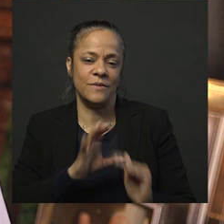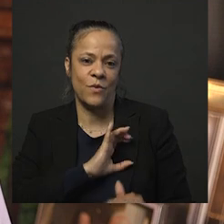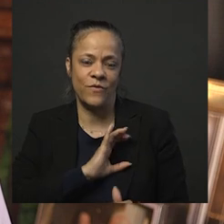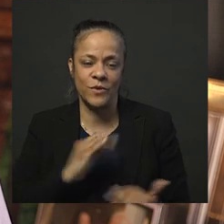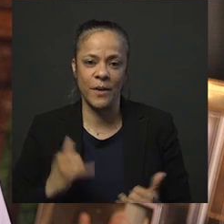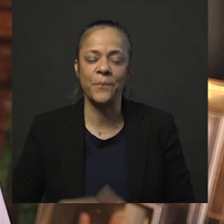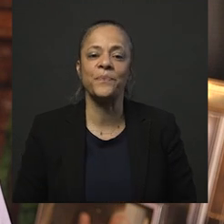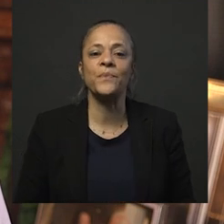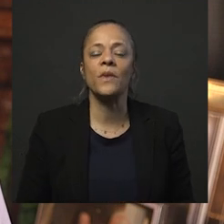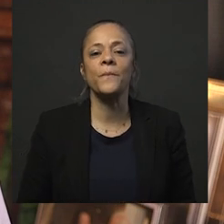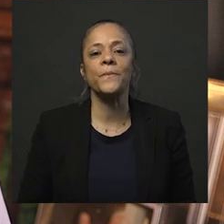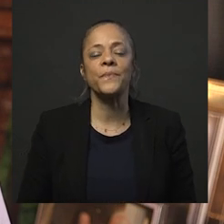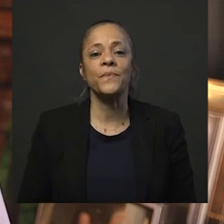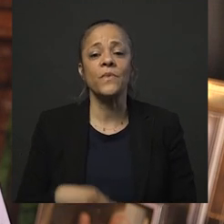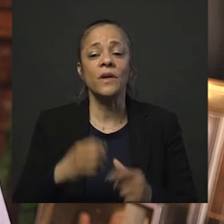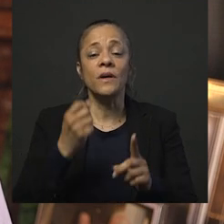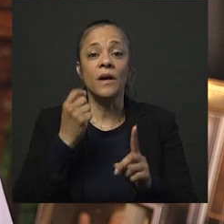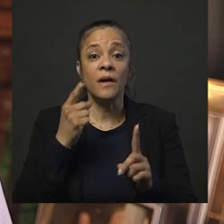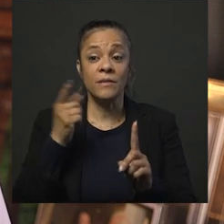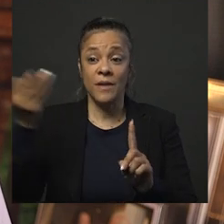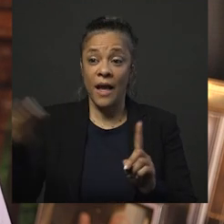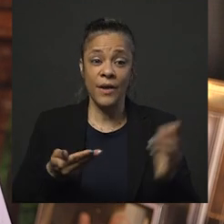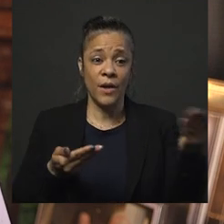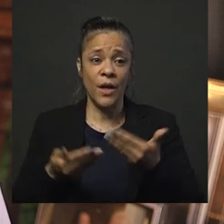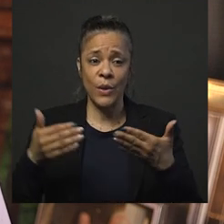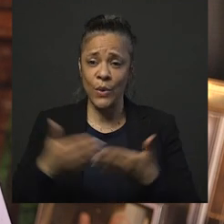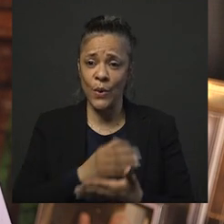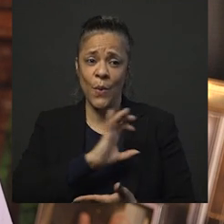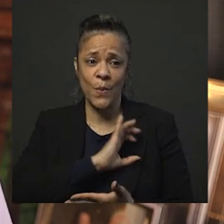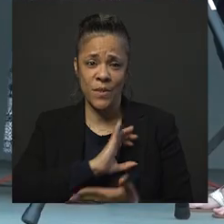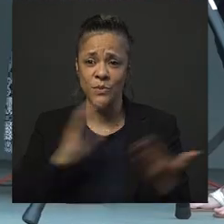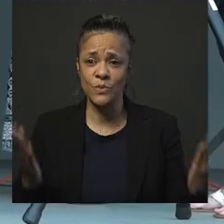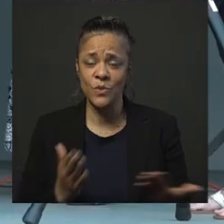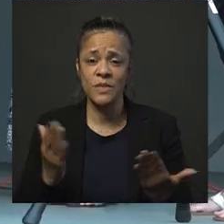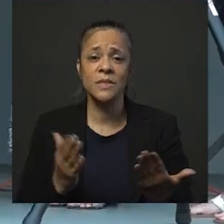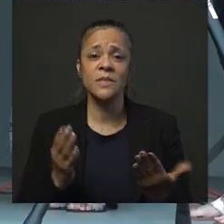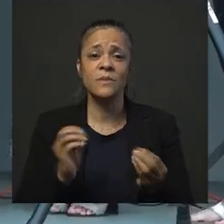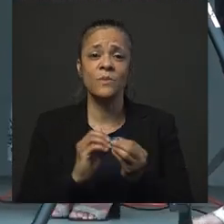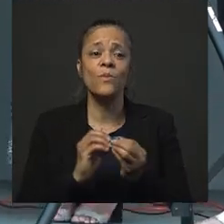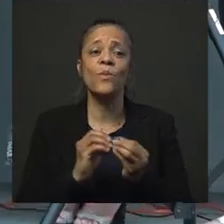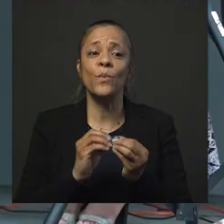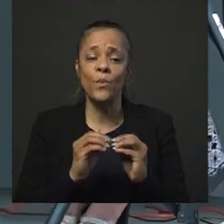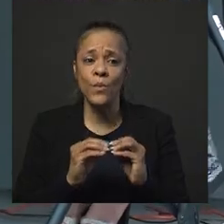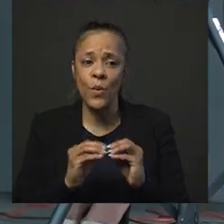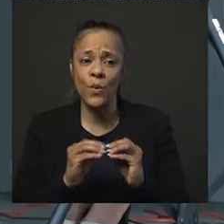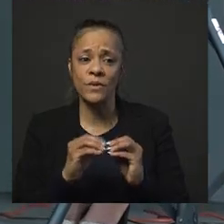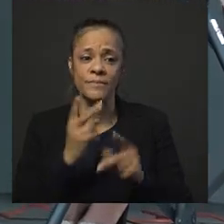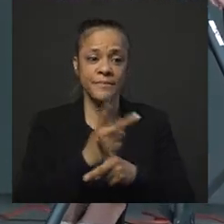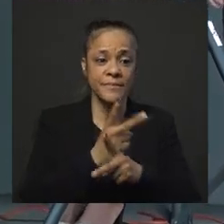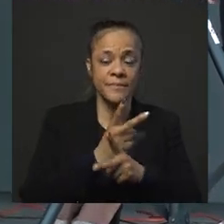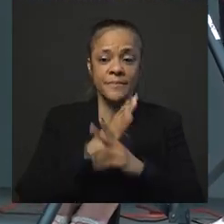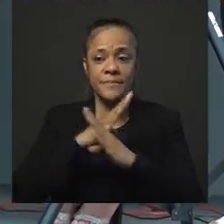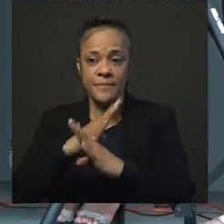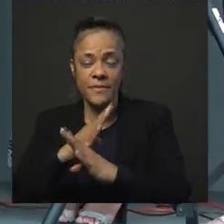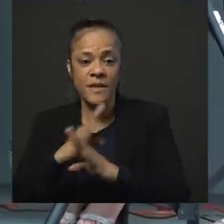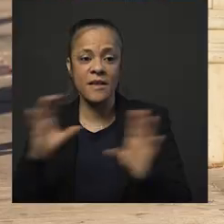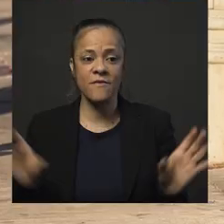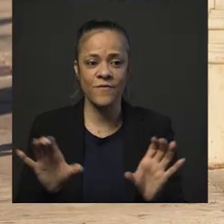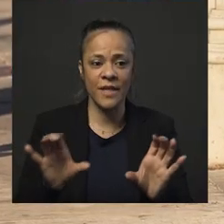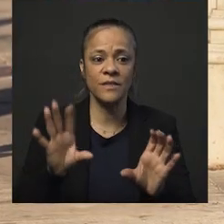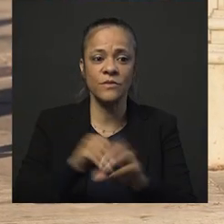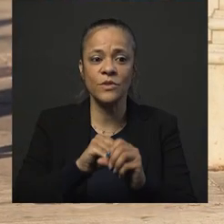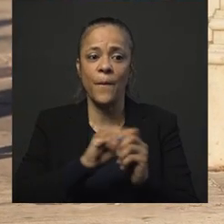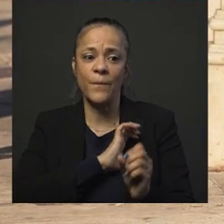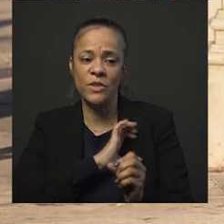deterrence, detection and solving of crimes, fostering active relationships between police and the community, its open lines of communication, and